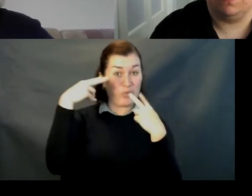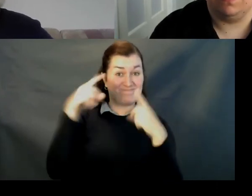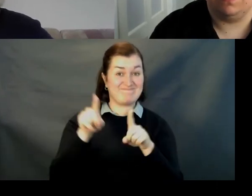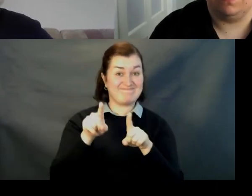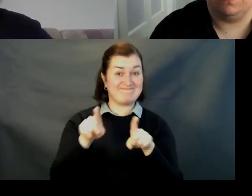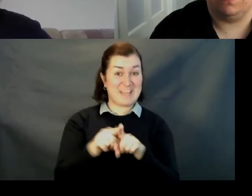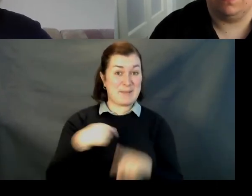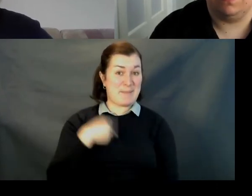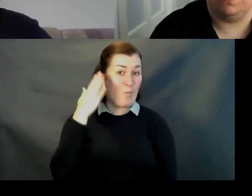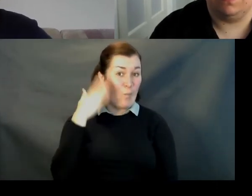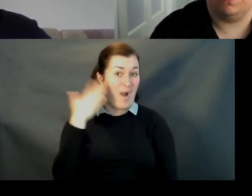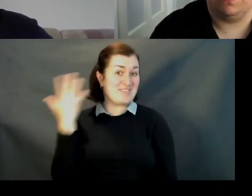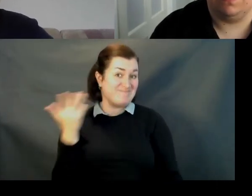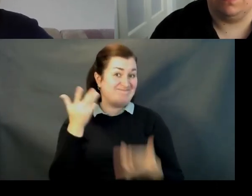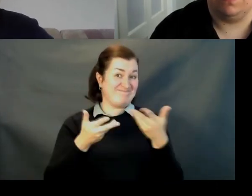need